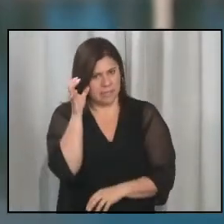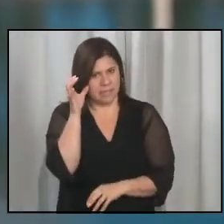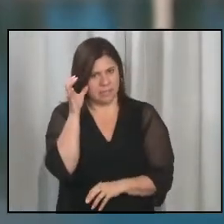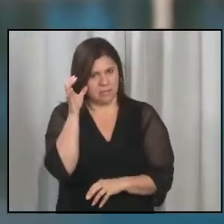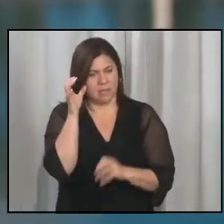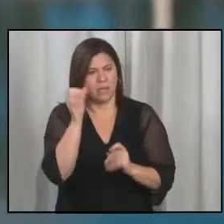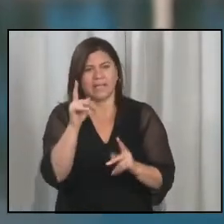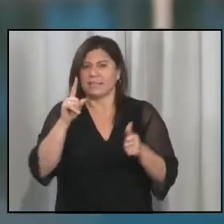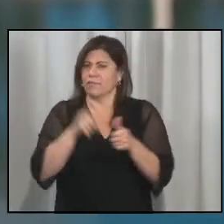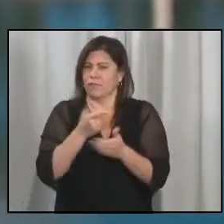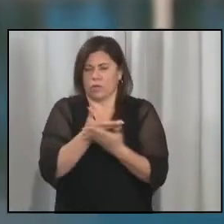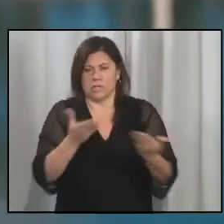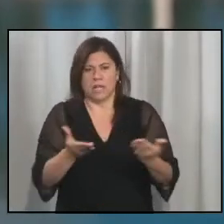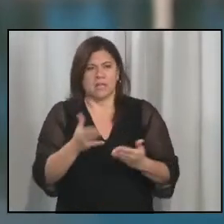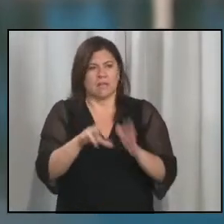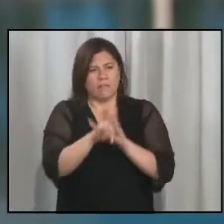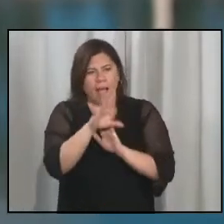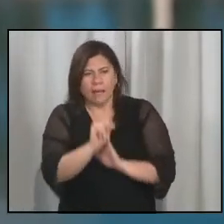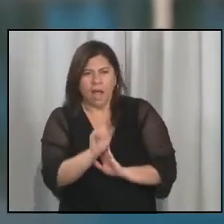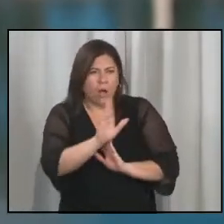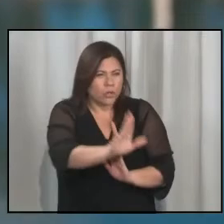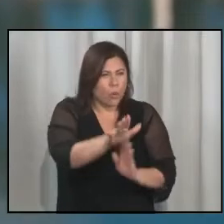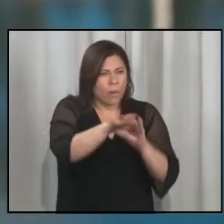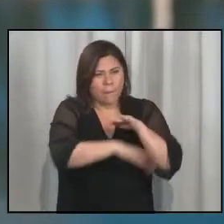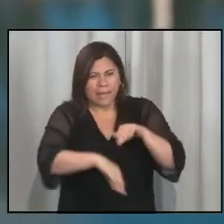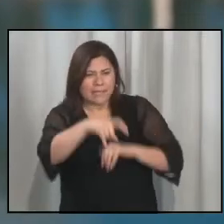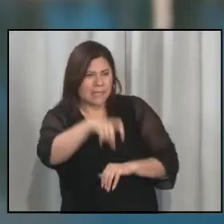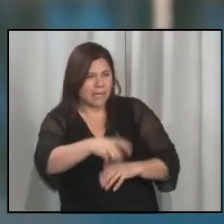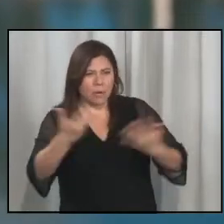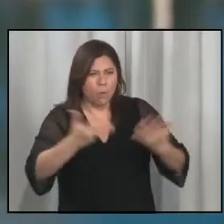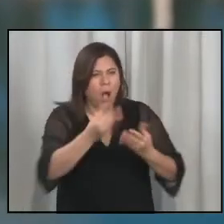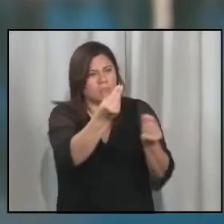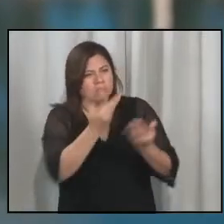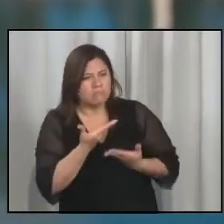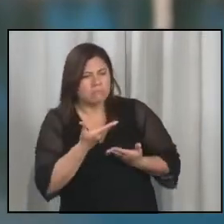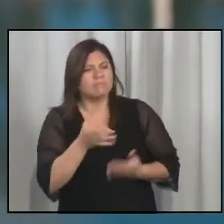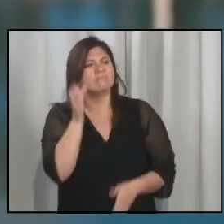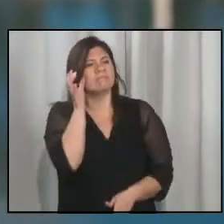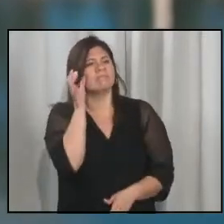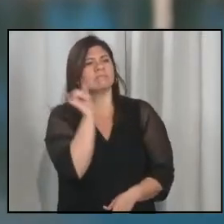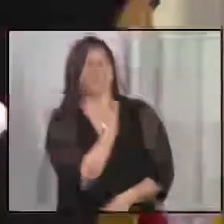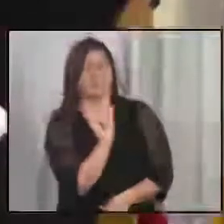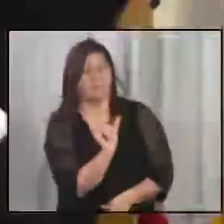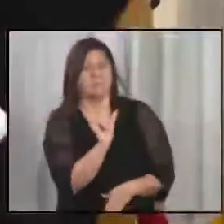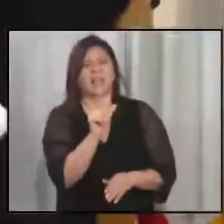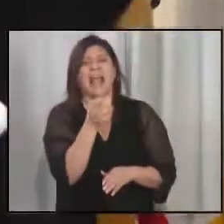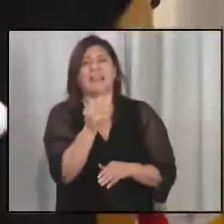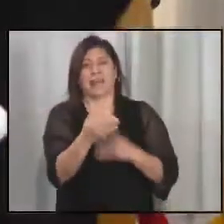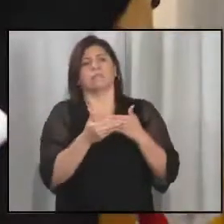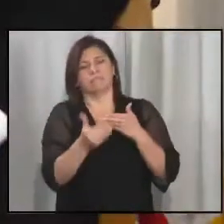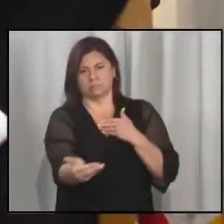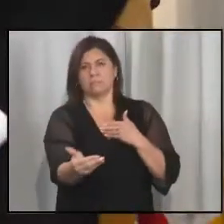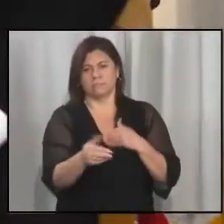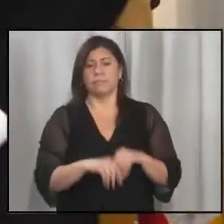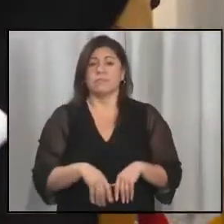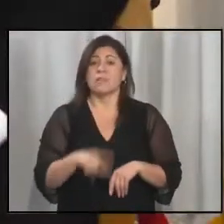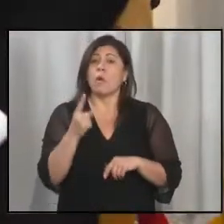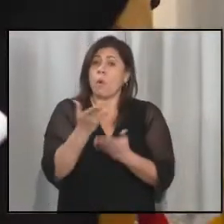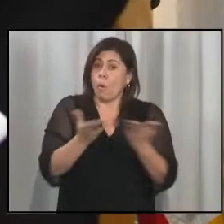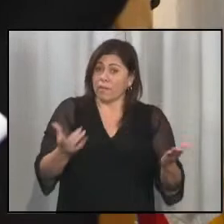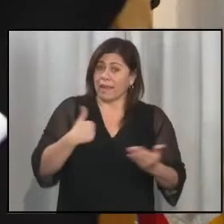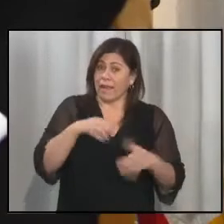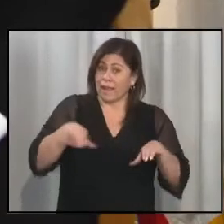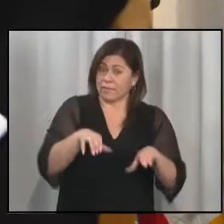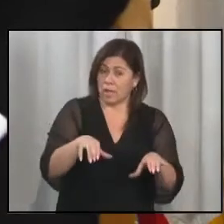and find out what their most basic need is, and then go from there. One of the things that I've been able to do is